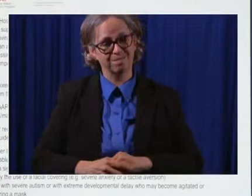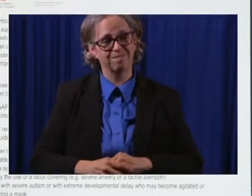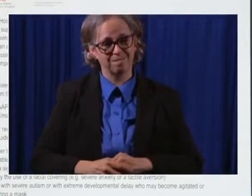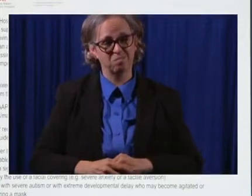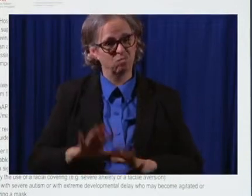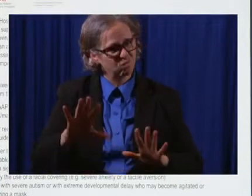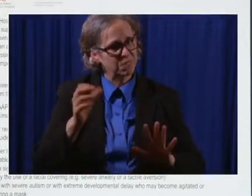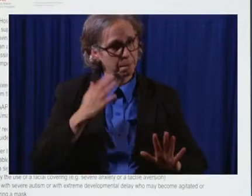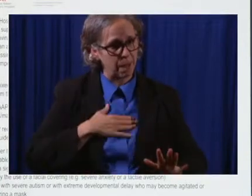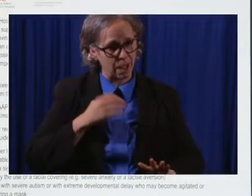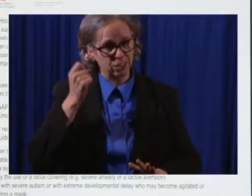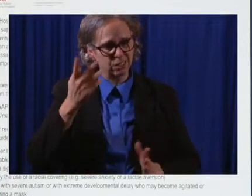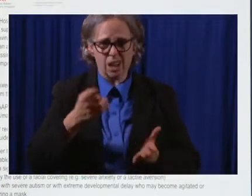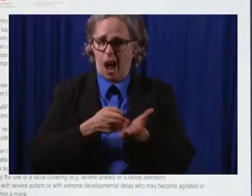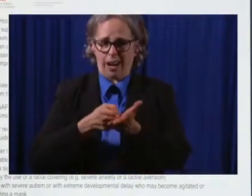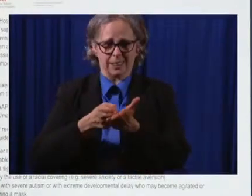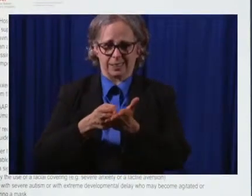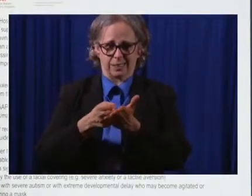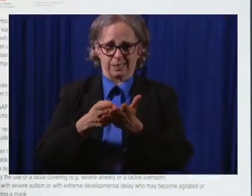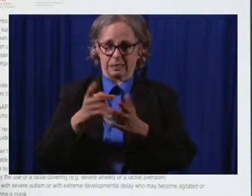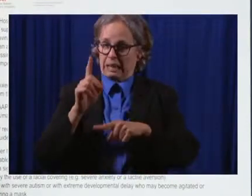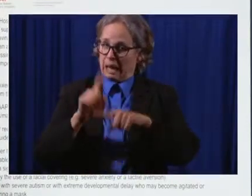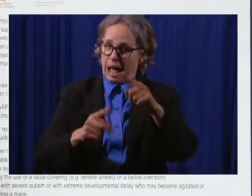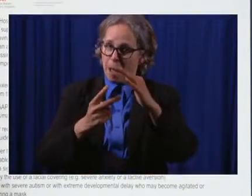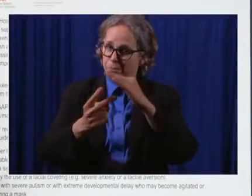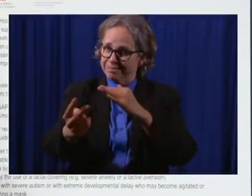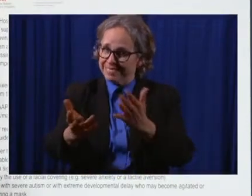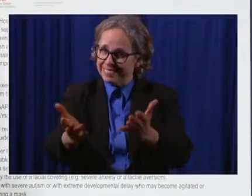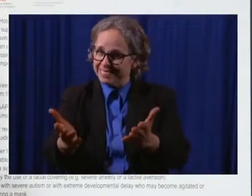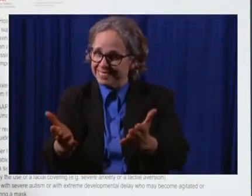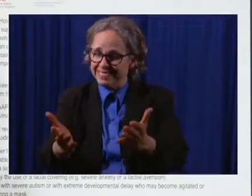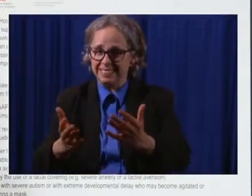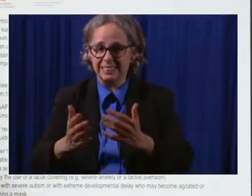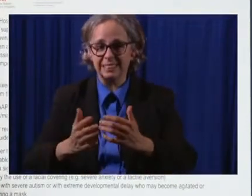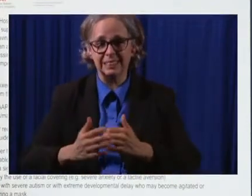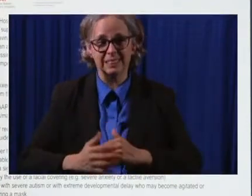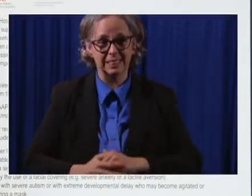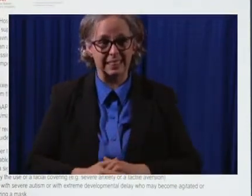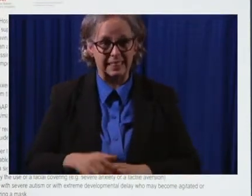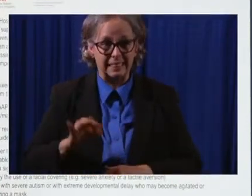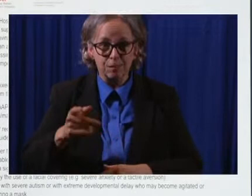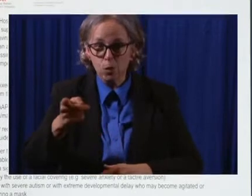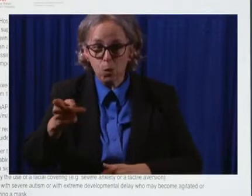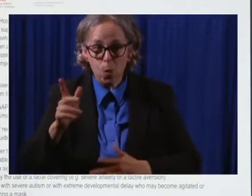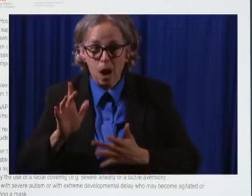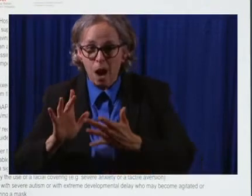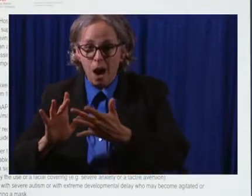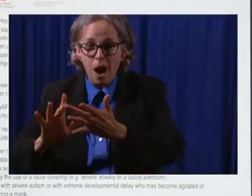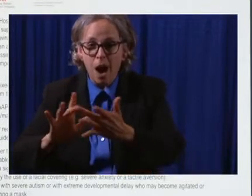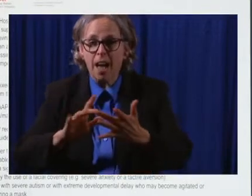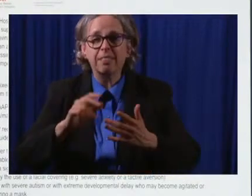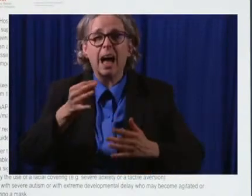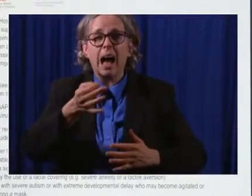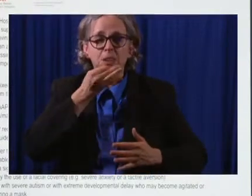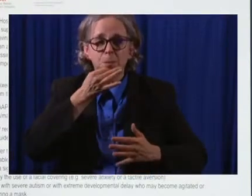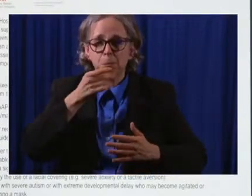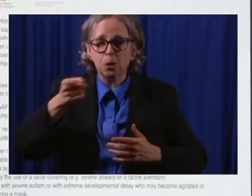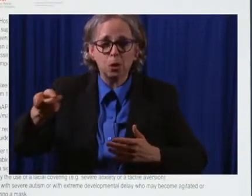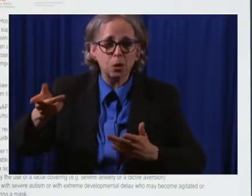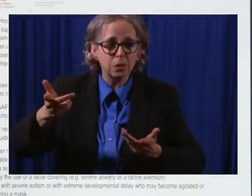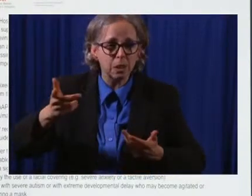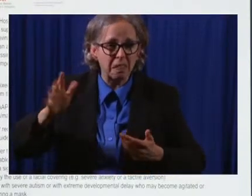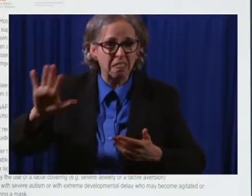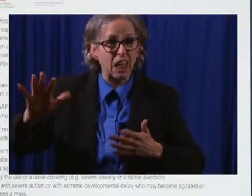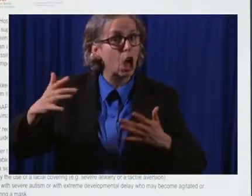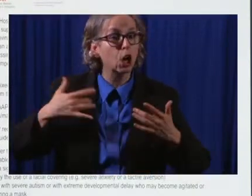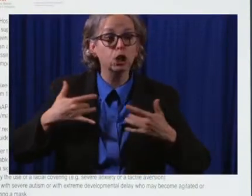going, but most of the experts, when you talk to them, are concerned about what happens, exactly what you said, when winter